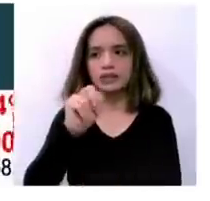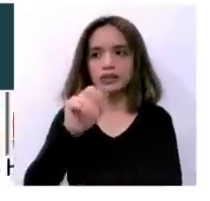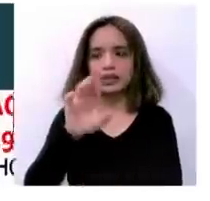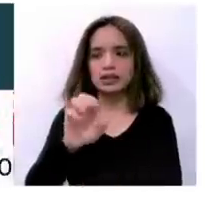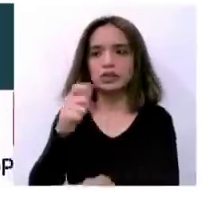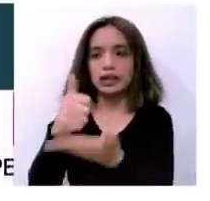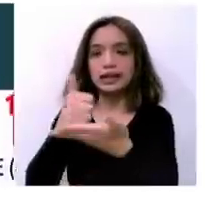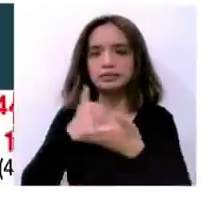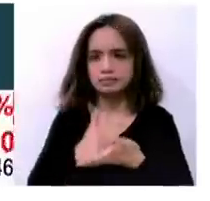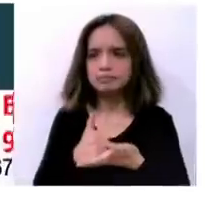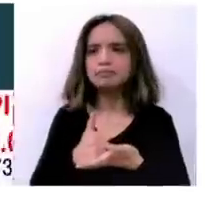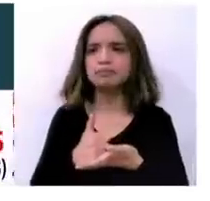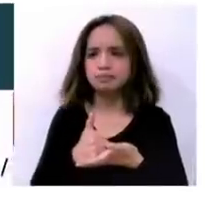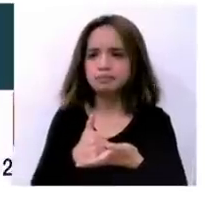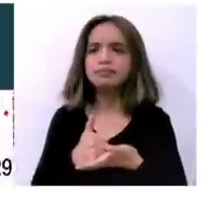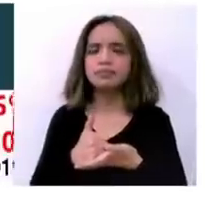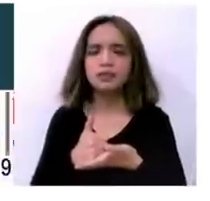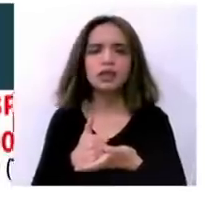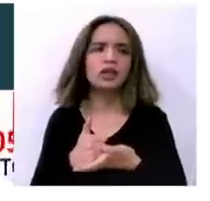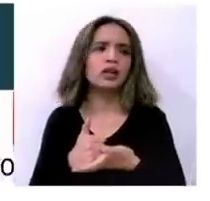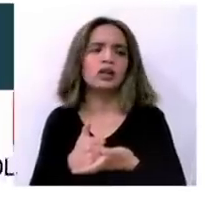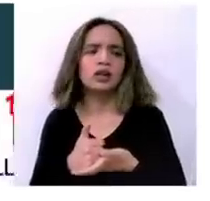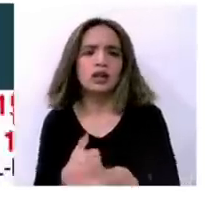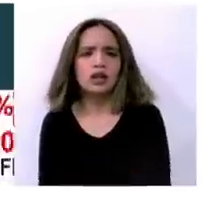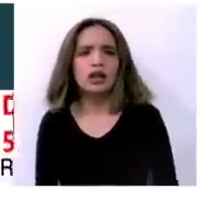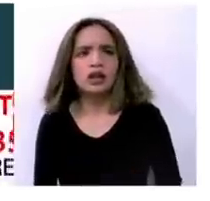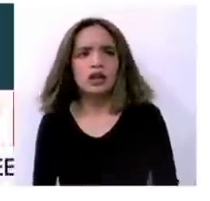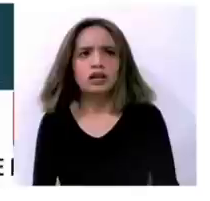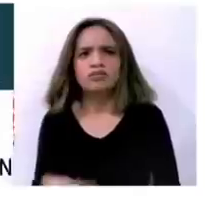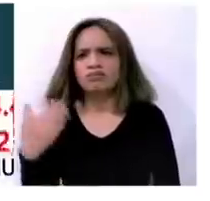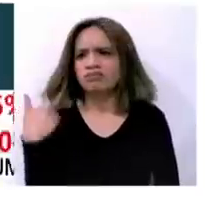me out. And having met